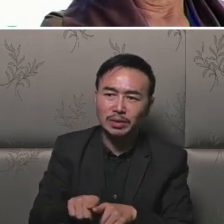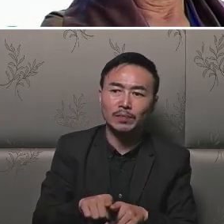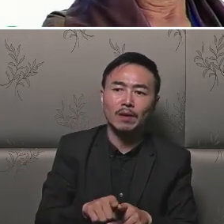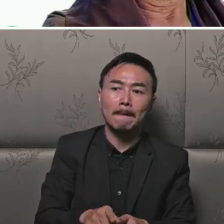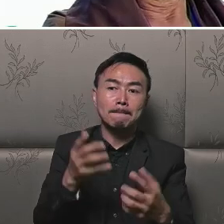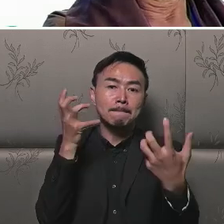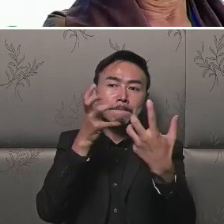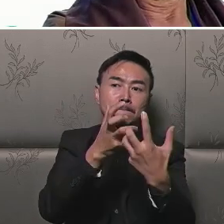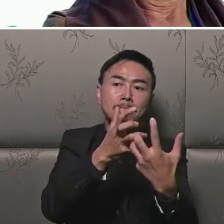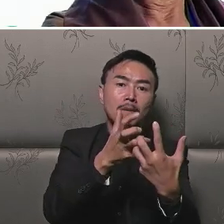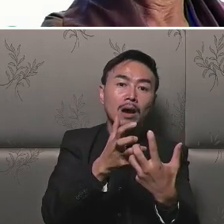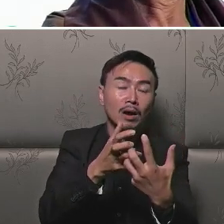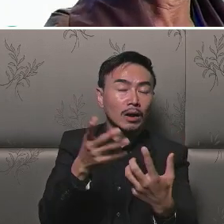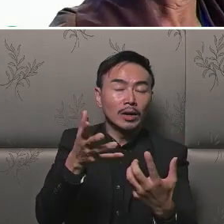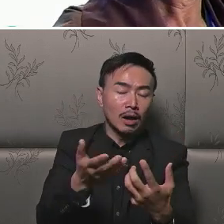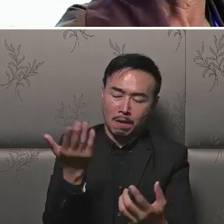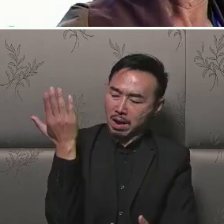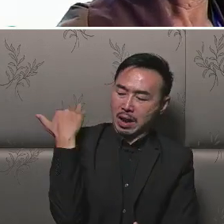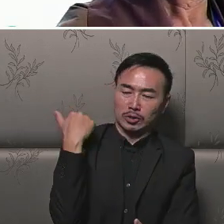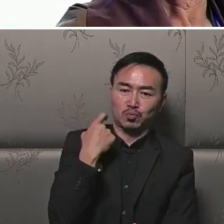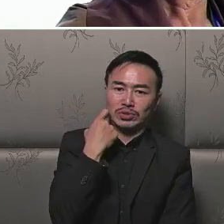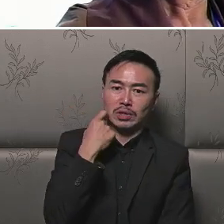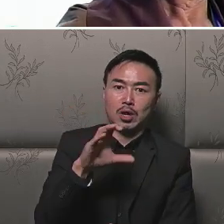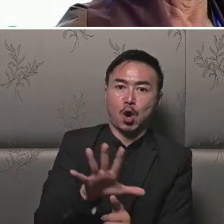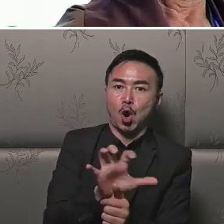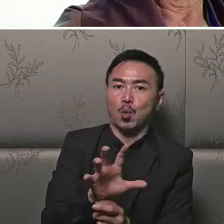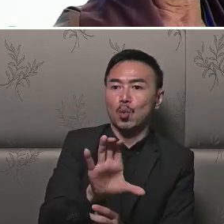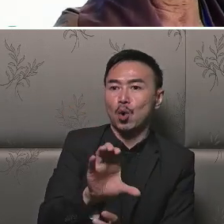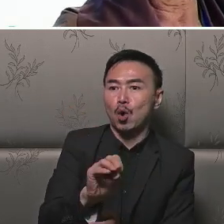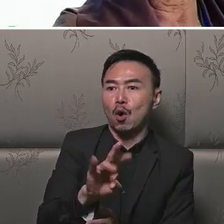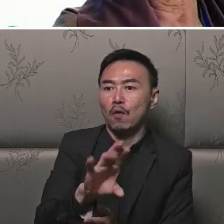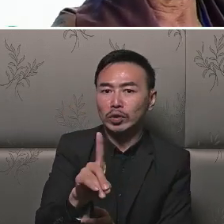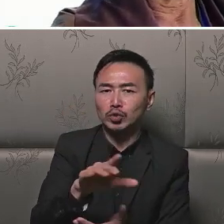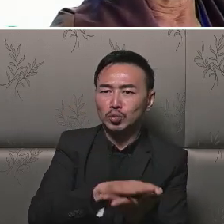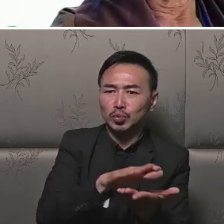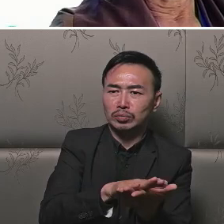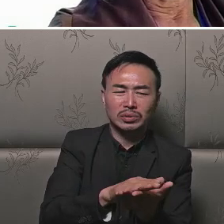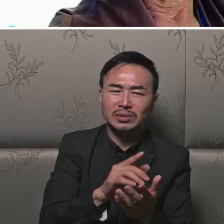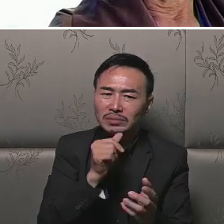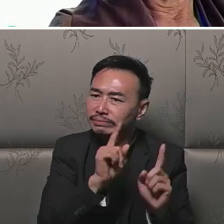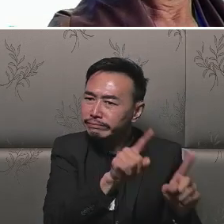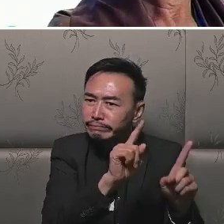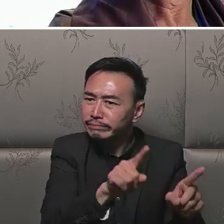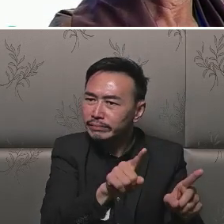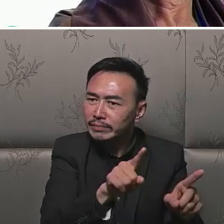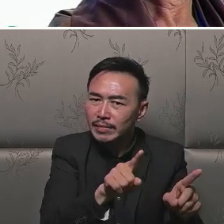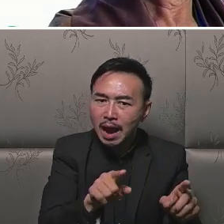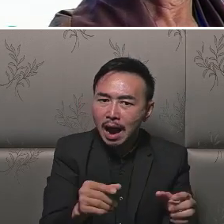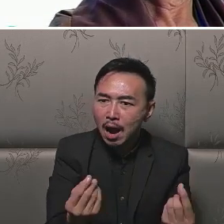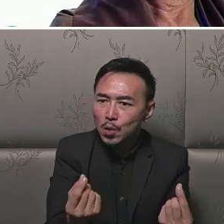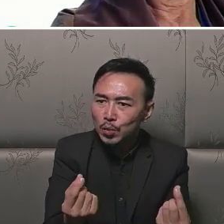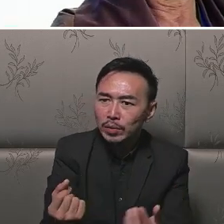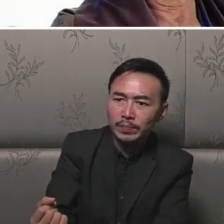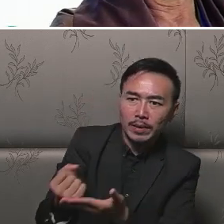The Sanyog Education Program, by the way, the word Sanyog is a local term and also used